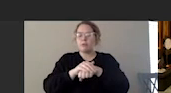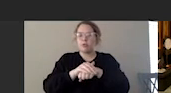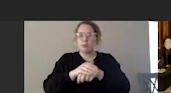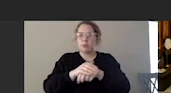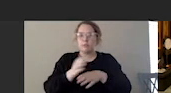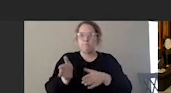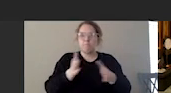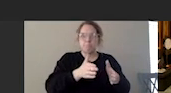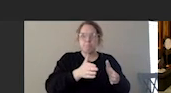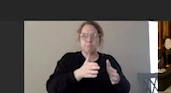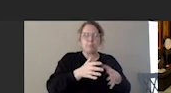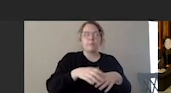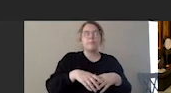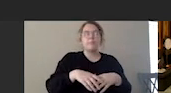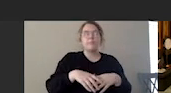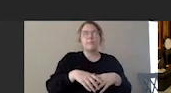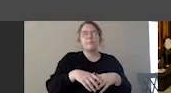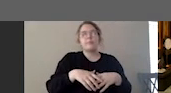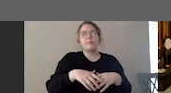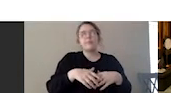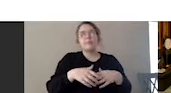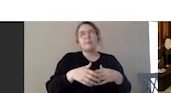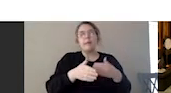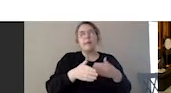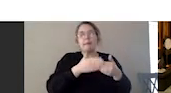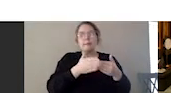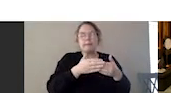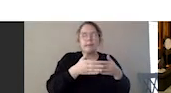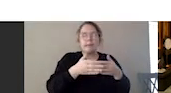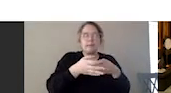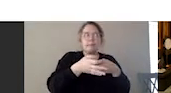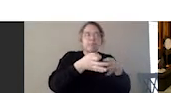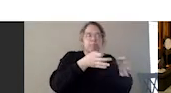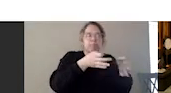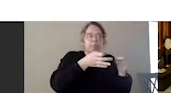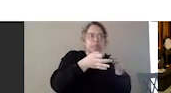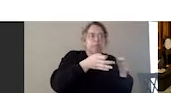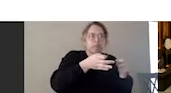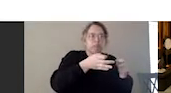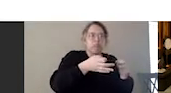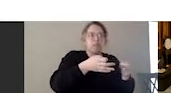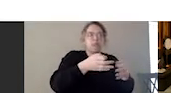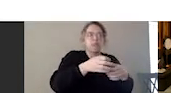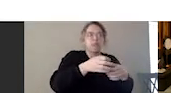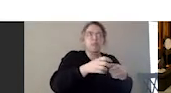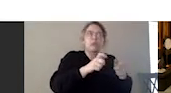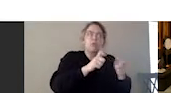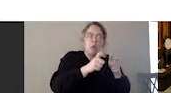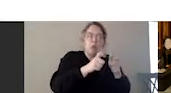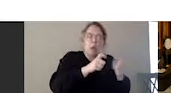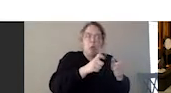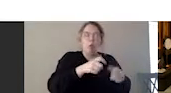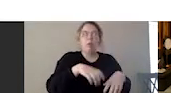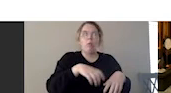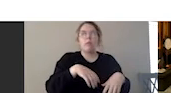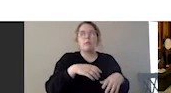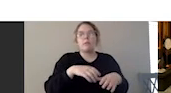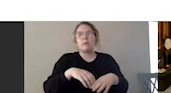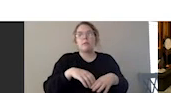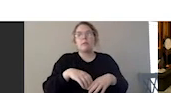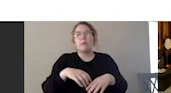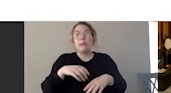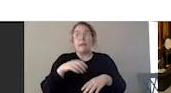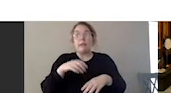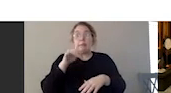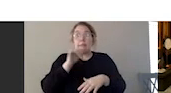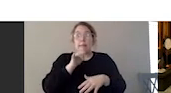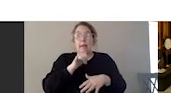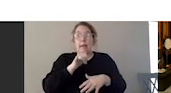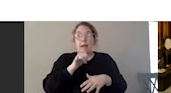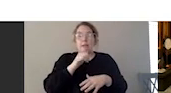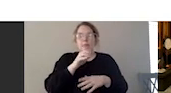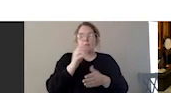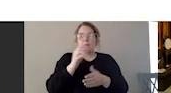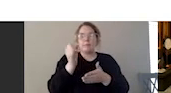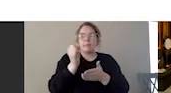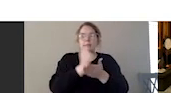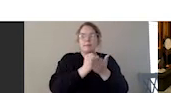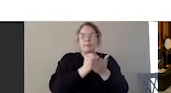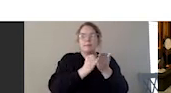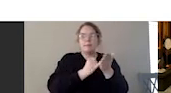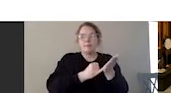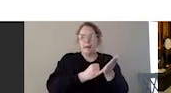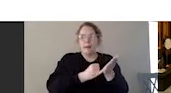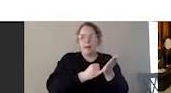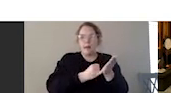as a designer. But before that, though, you need to, again, get into that kind of design thinking